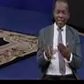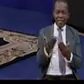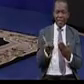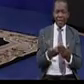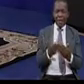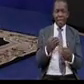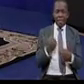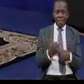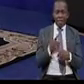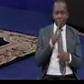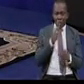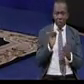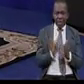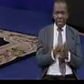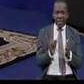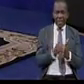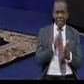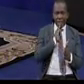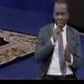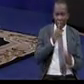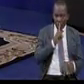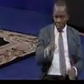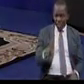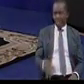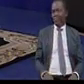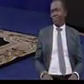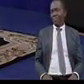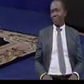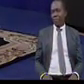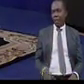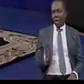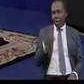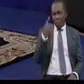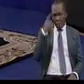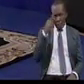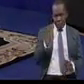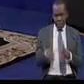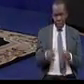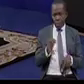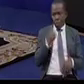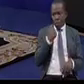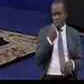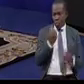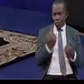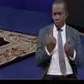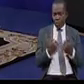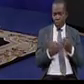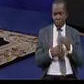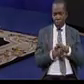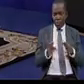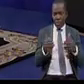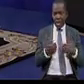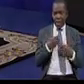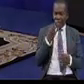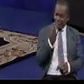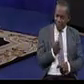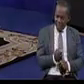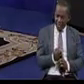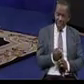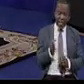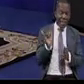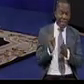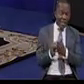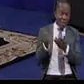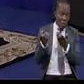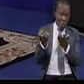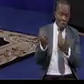that do not have the faith that comes from the author and from the finisher, from Christ,